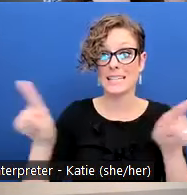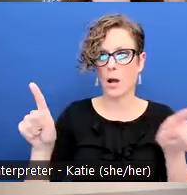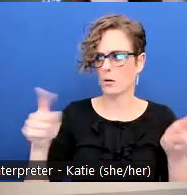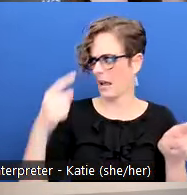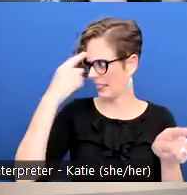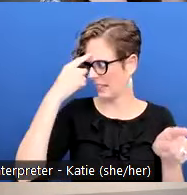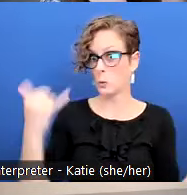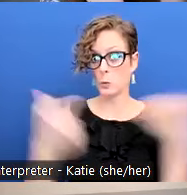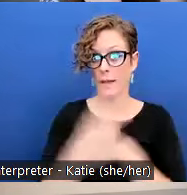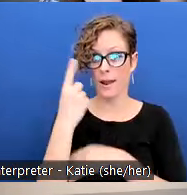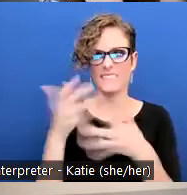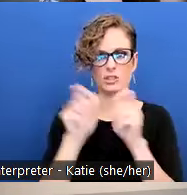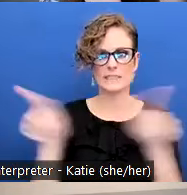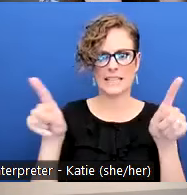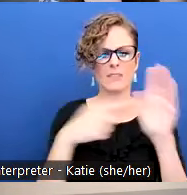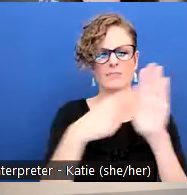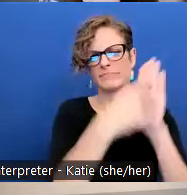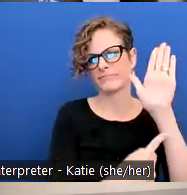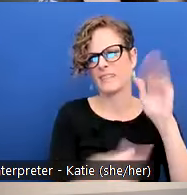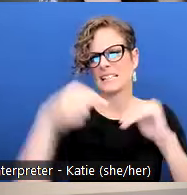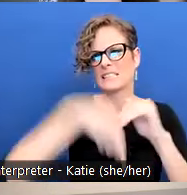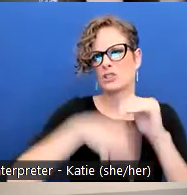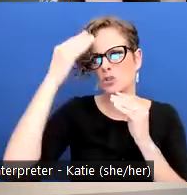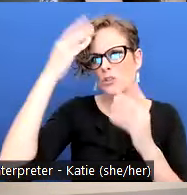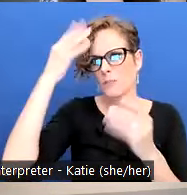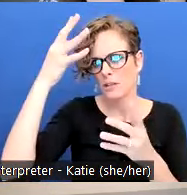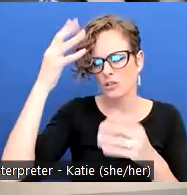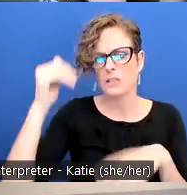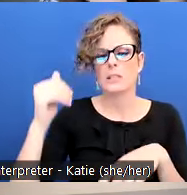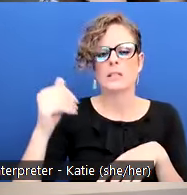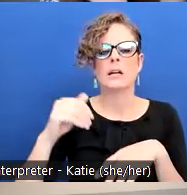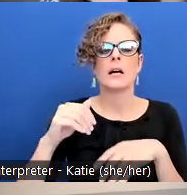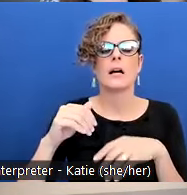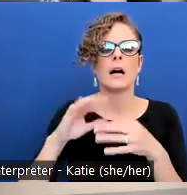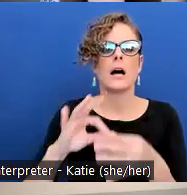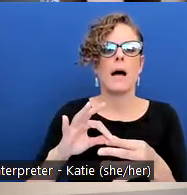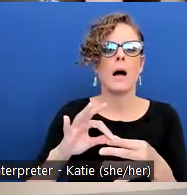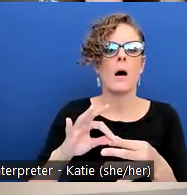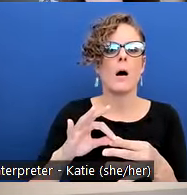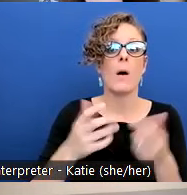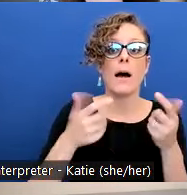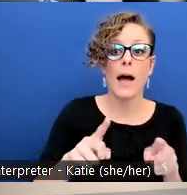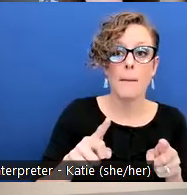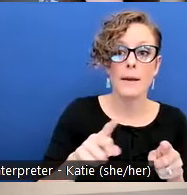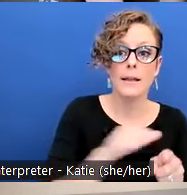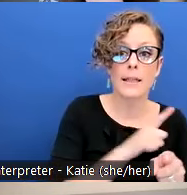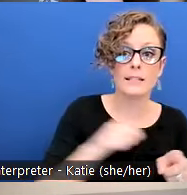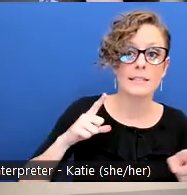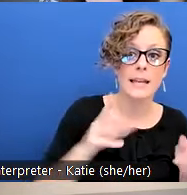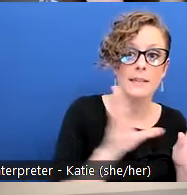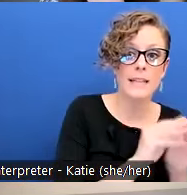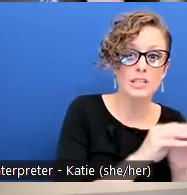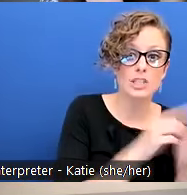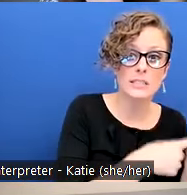believe. And this has some additional information, both about kind of what happened in the legislative